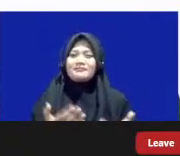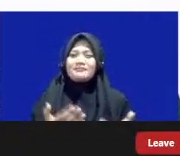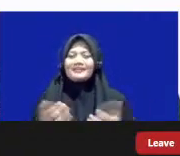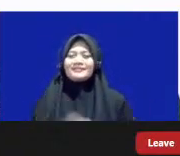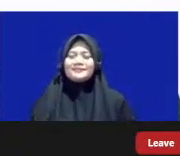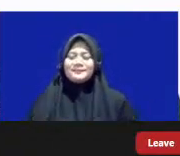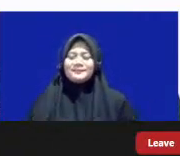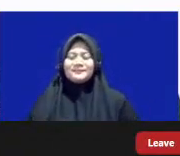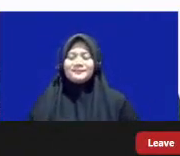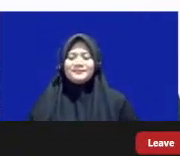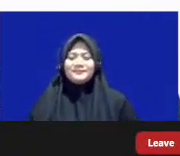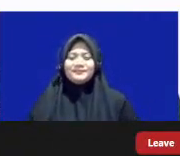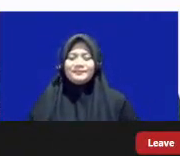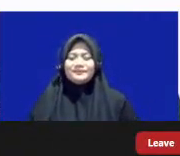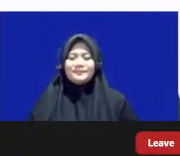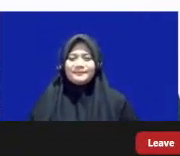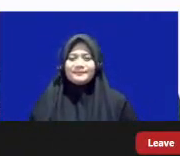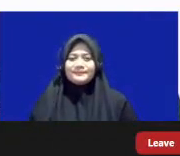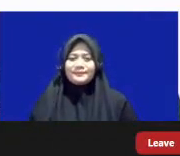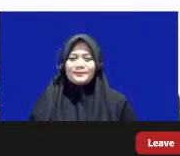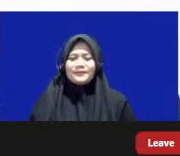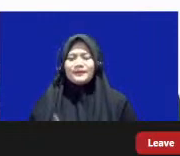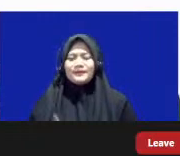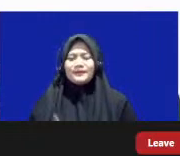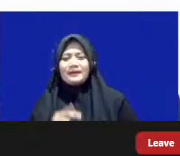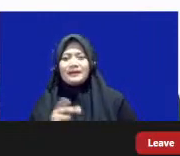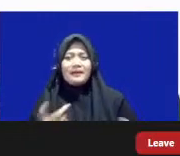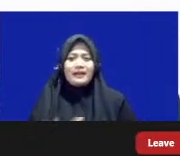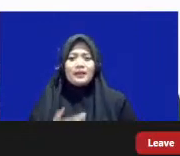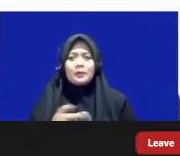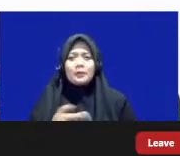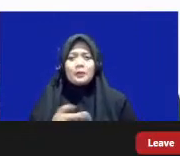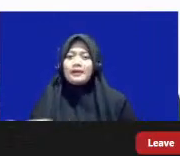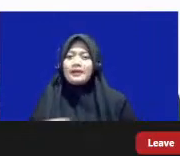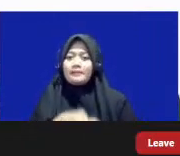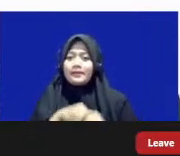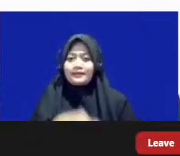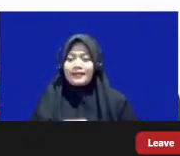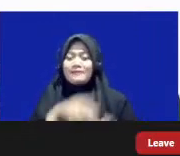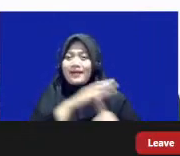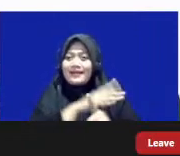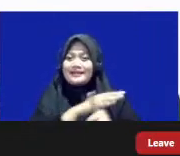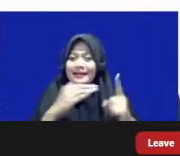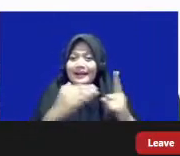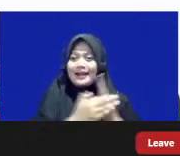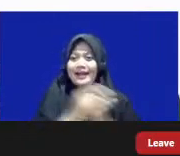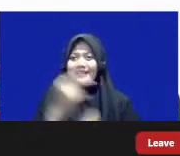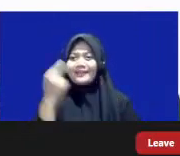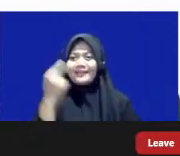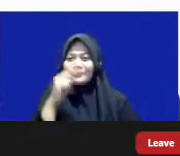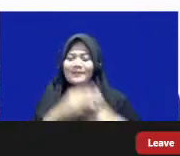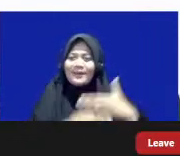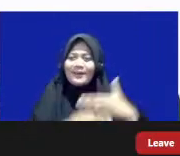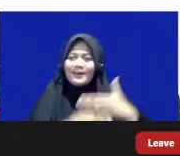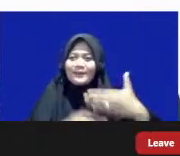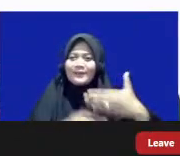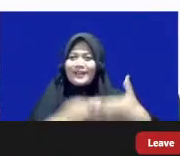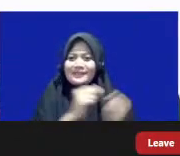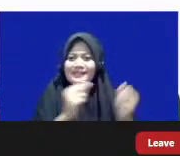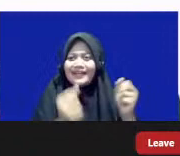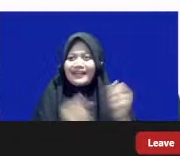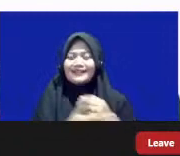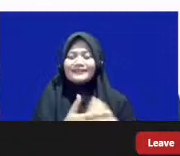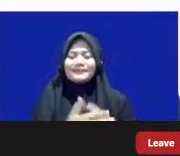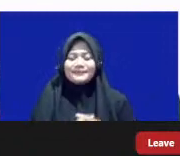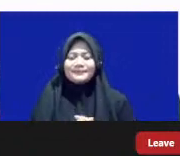people in disaster risk reduction. In our country, we basically do disaster risk reduction in the field